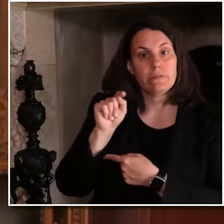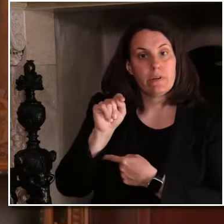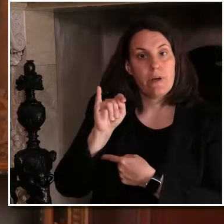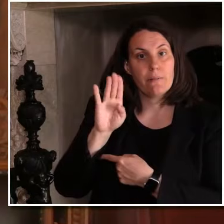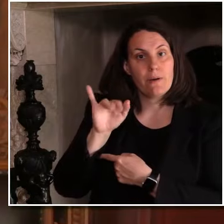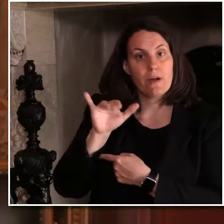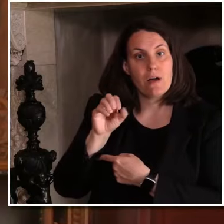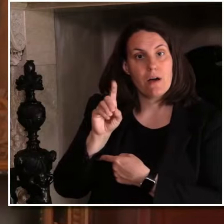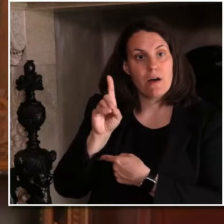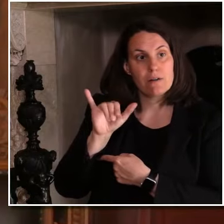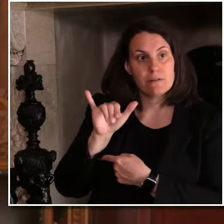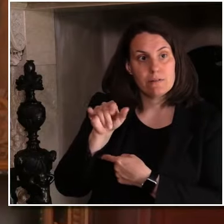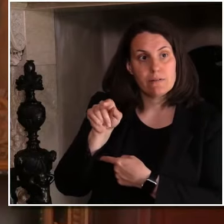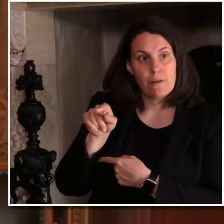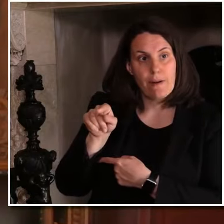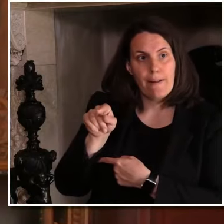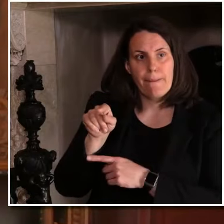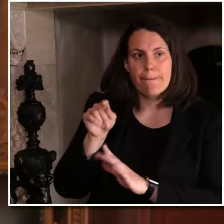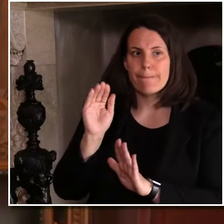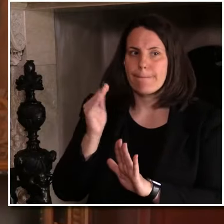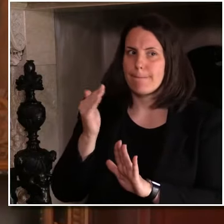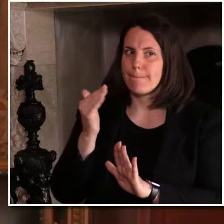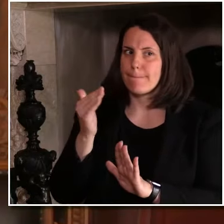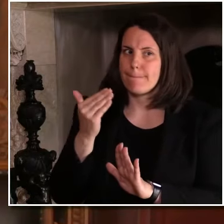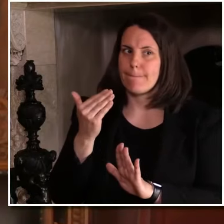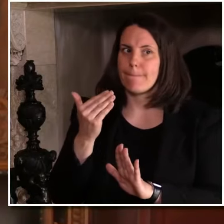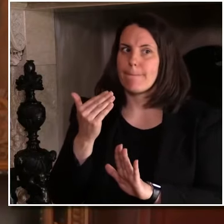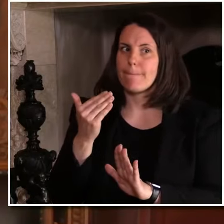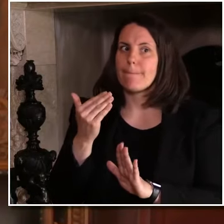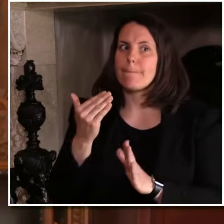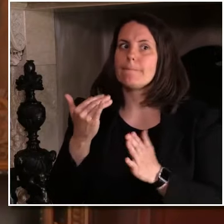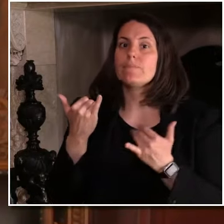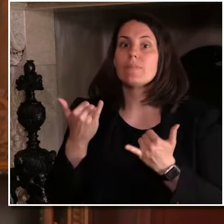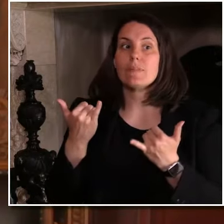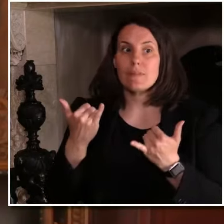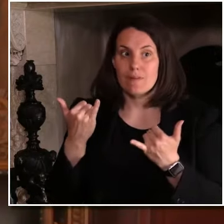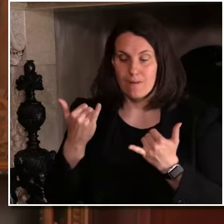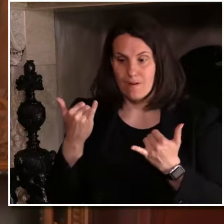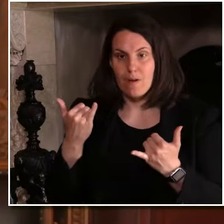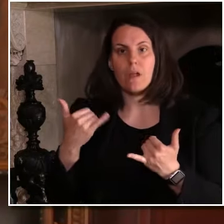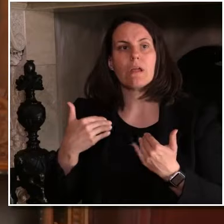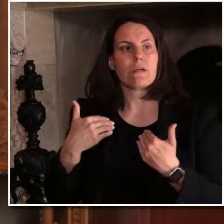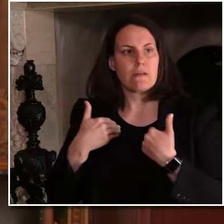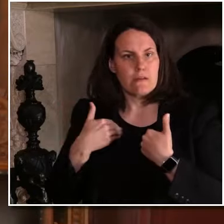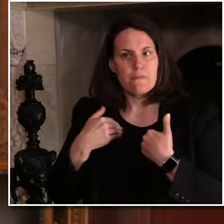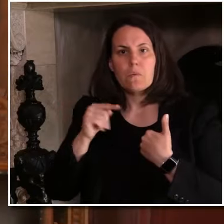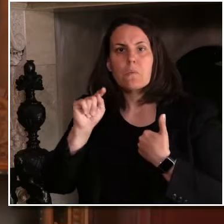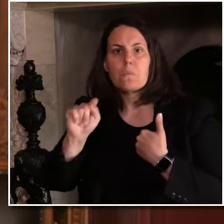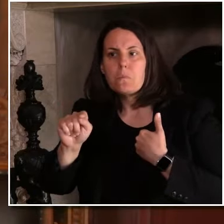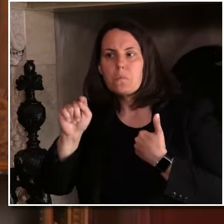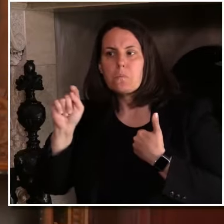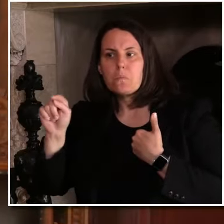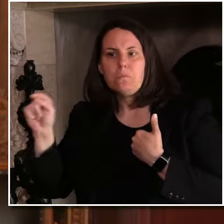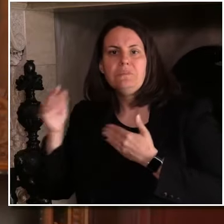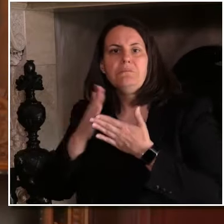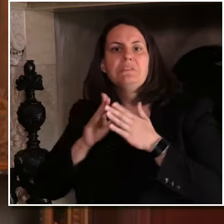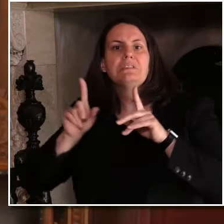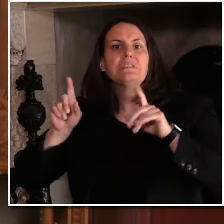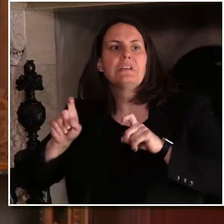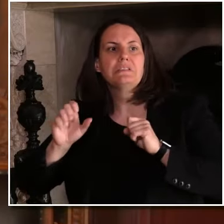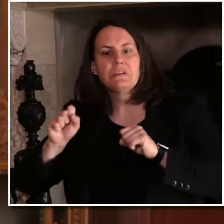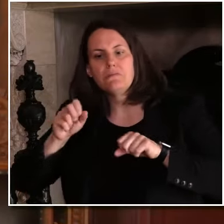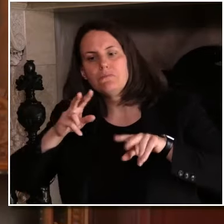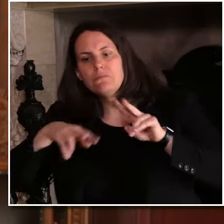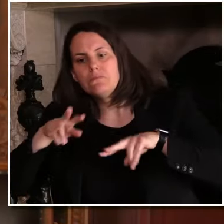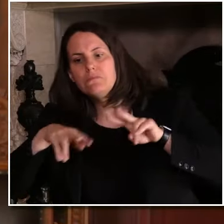of products that can detect antibodies, but not very well, and they haven't been approved. The more highly reliable tests are starting